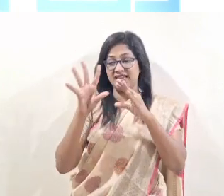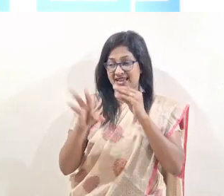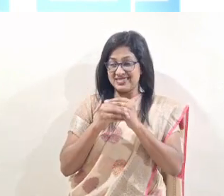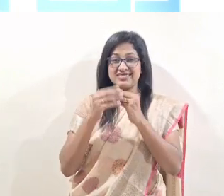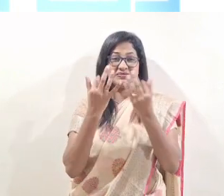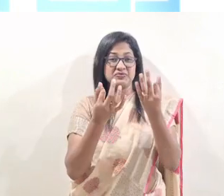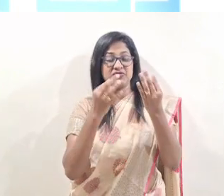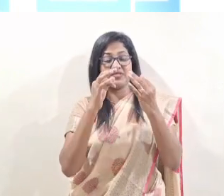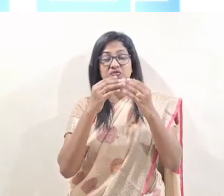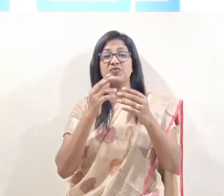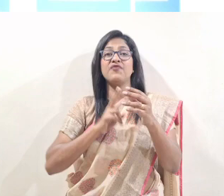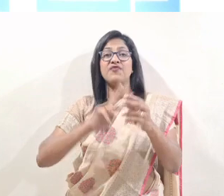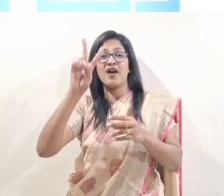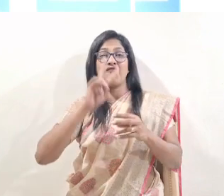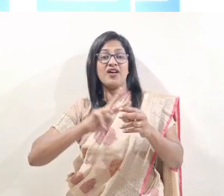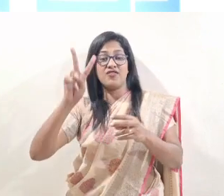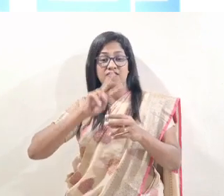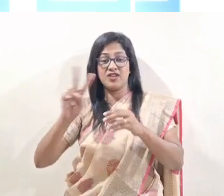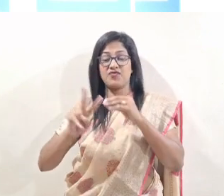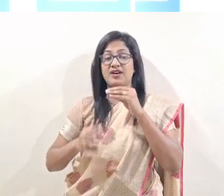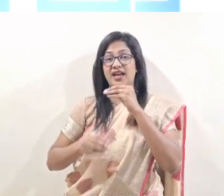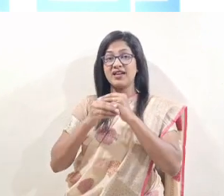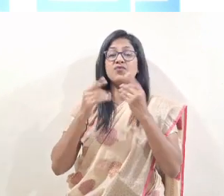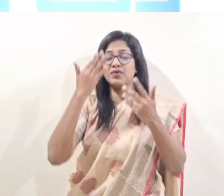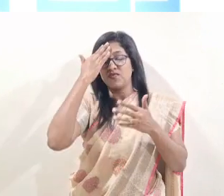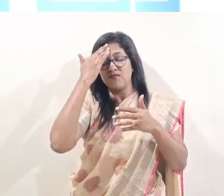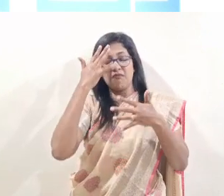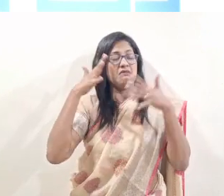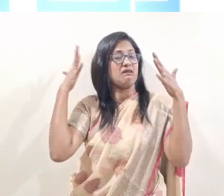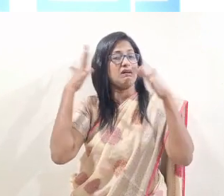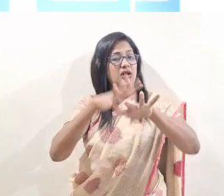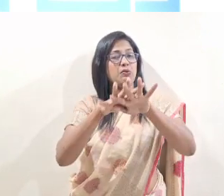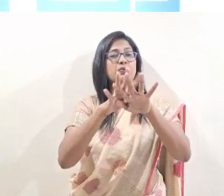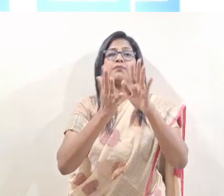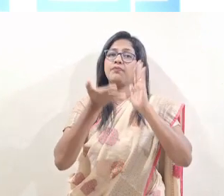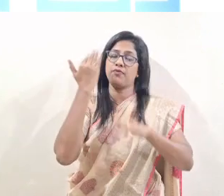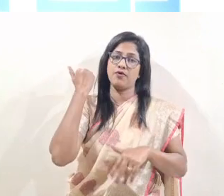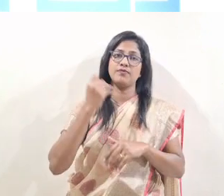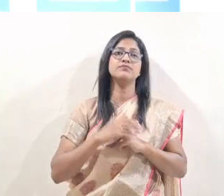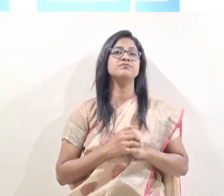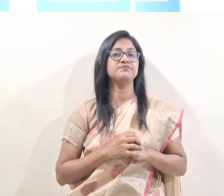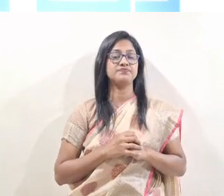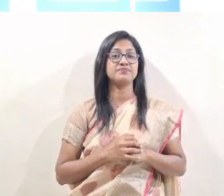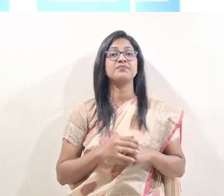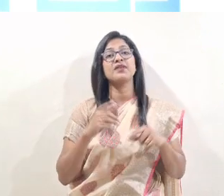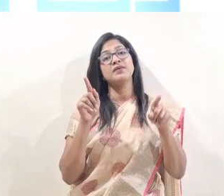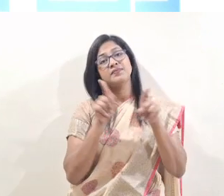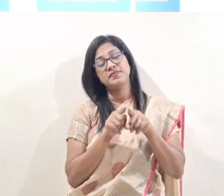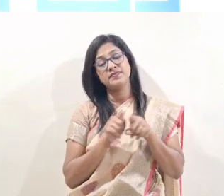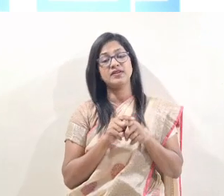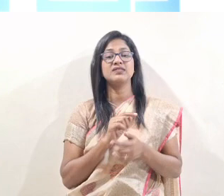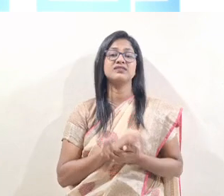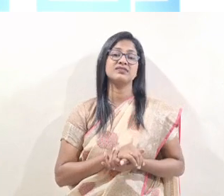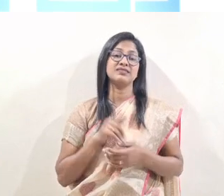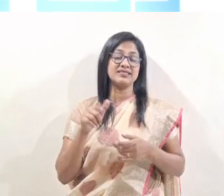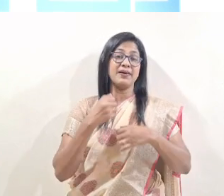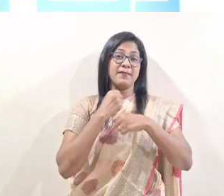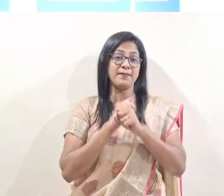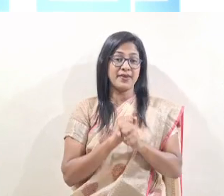factors, etc., because we knew that there's going to be a lot of crowd. And also made